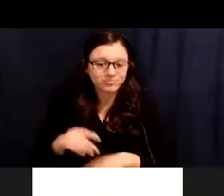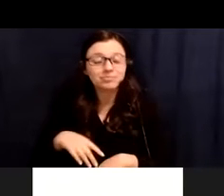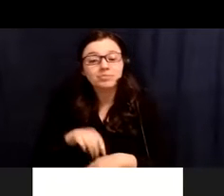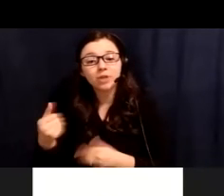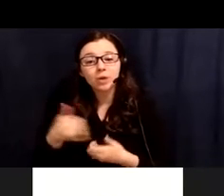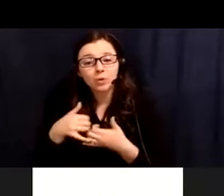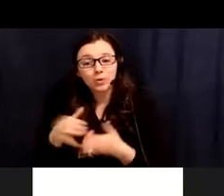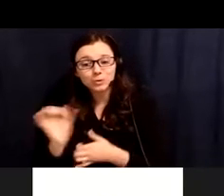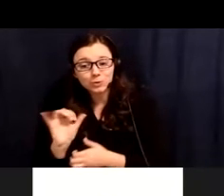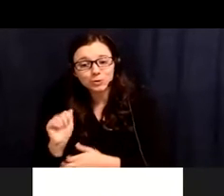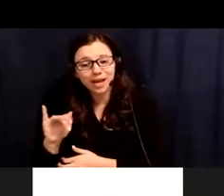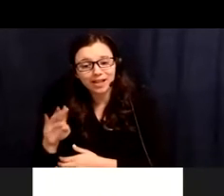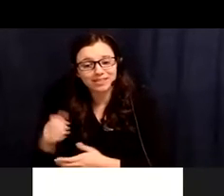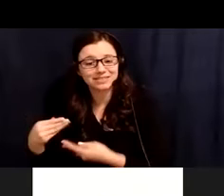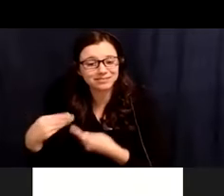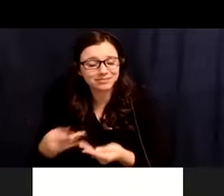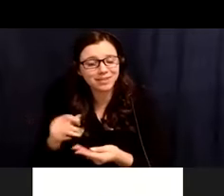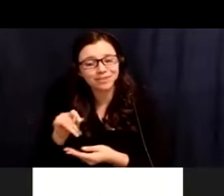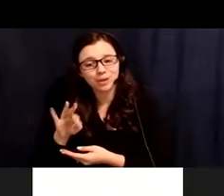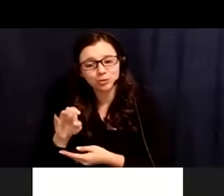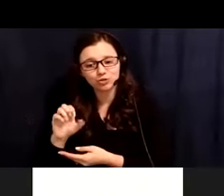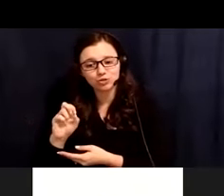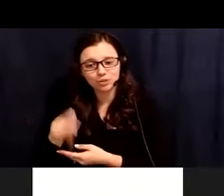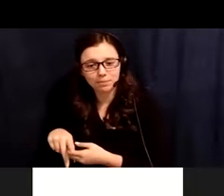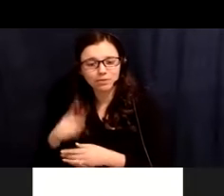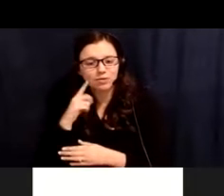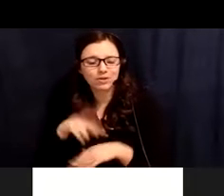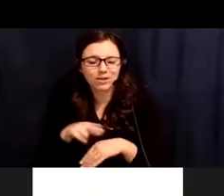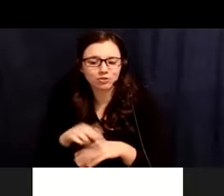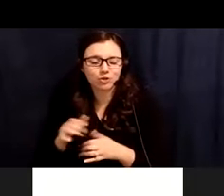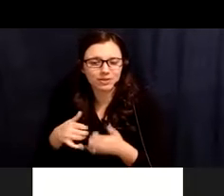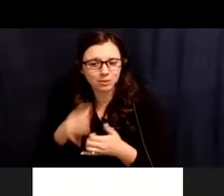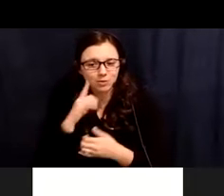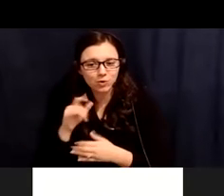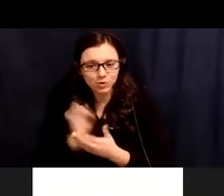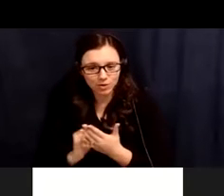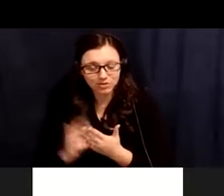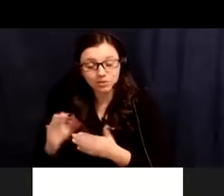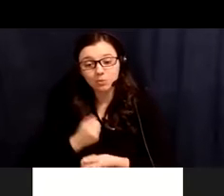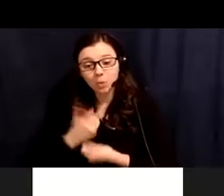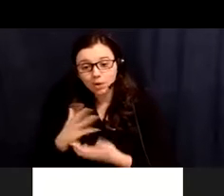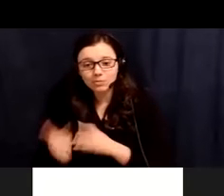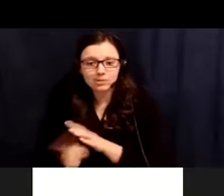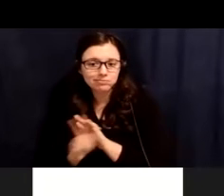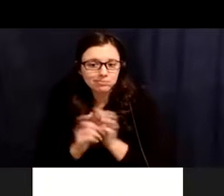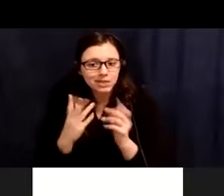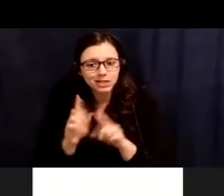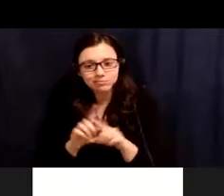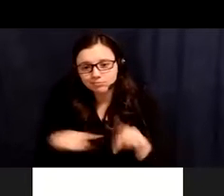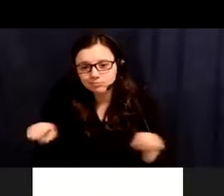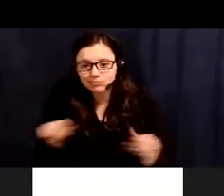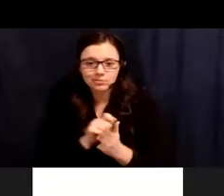awards, Alice has been given a fellowship from the National Endowment for the Arts, and her poems have appeared in many journals and